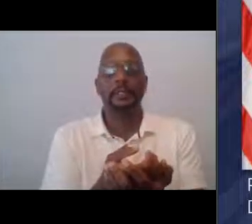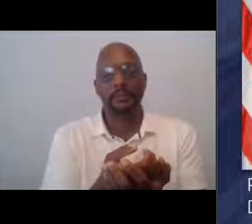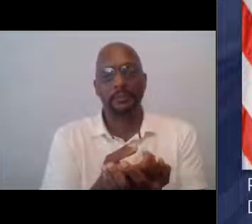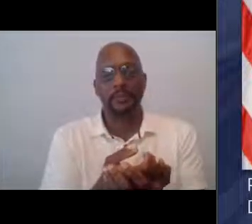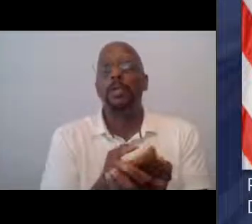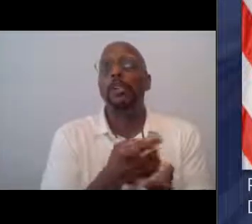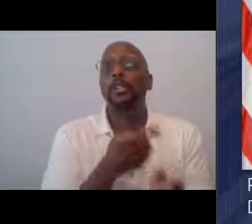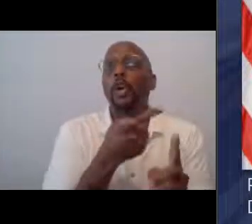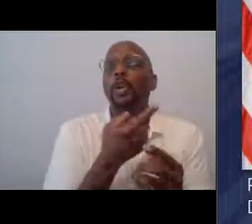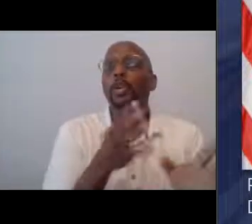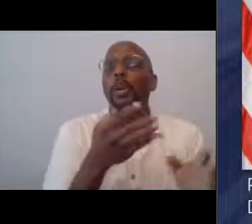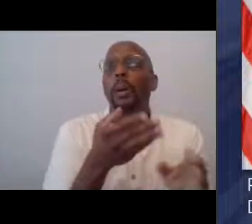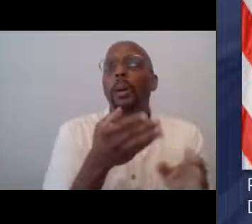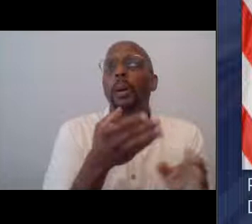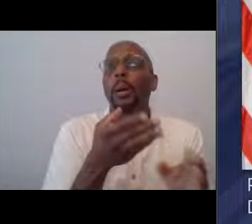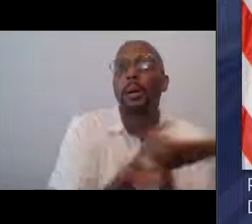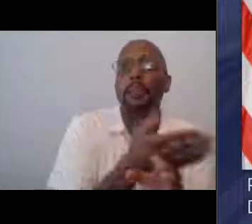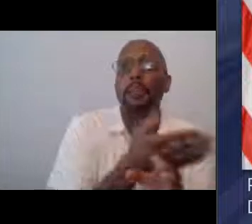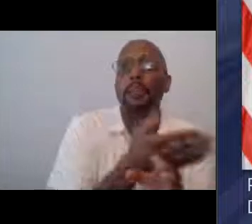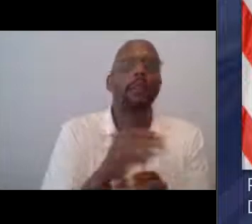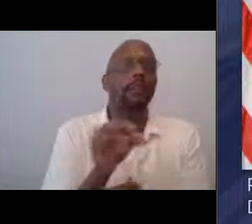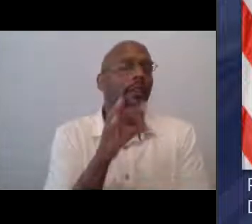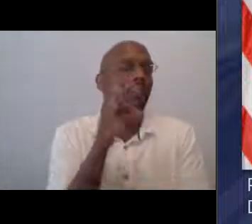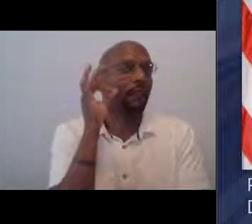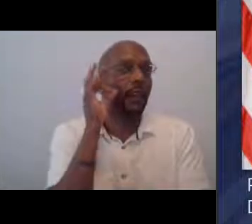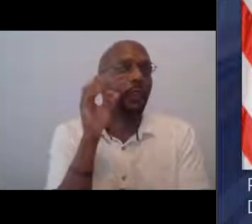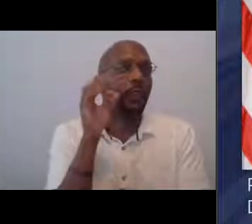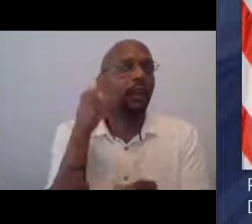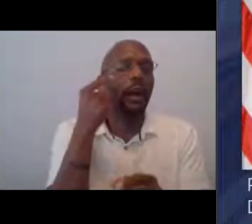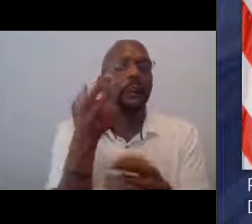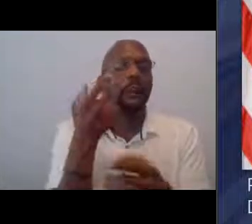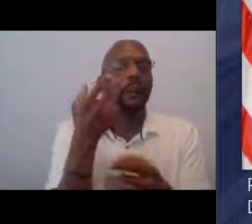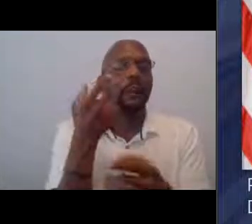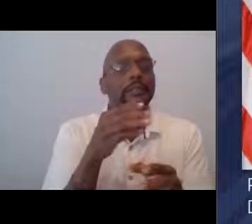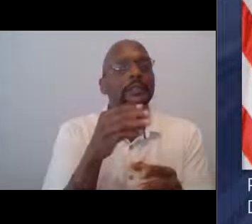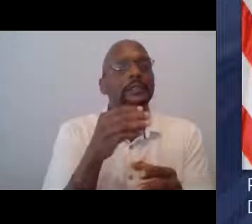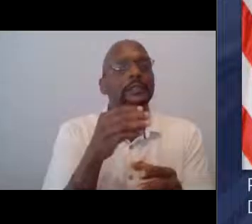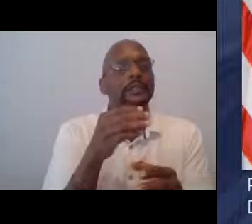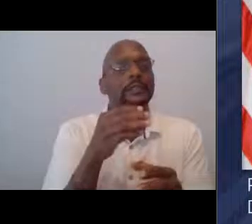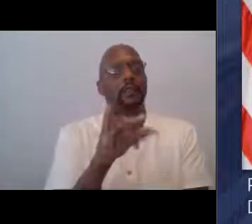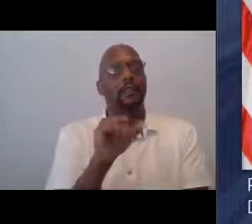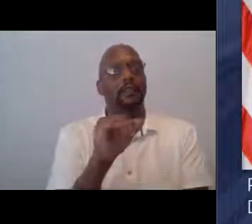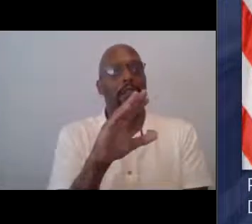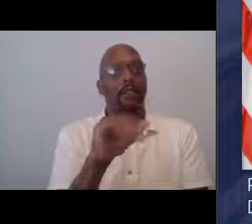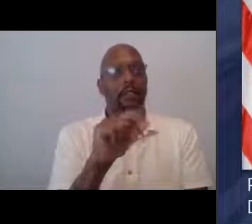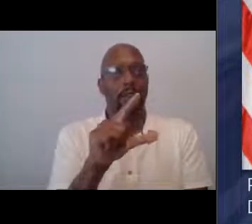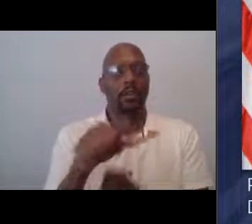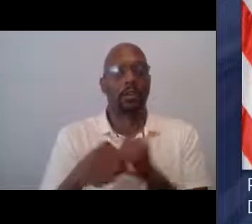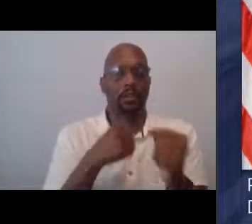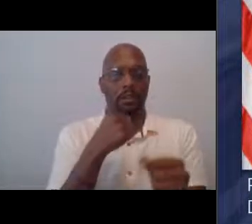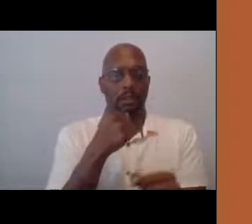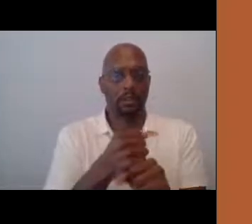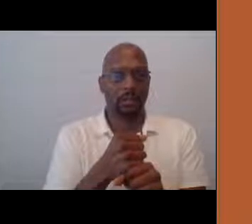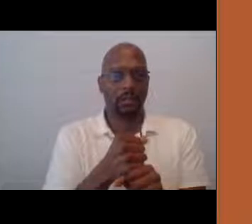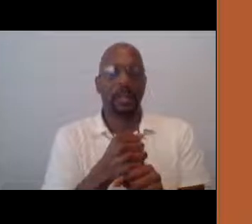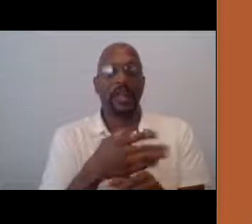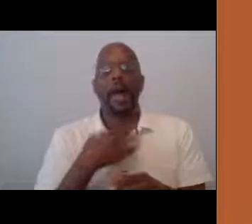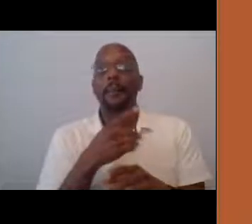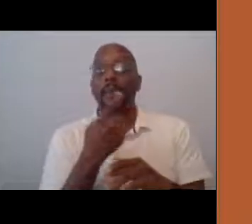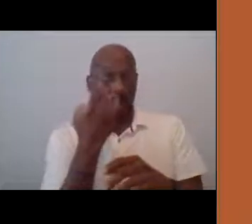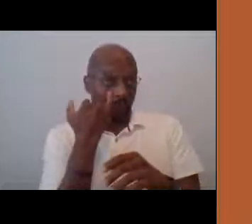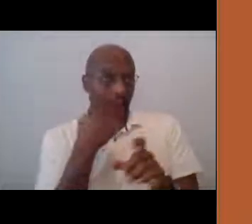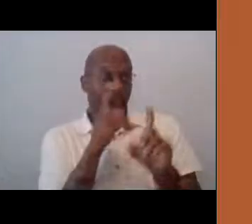fiscal year, and we were able to accomplish that. So with that, that concludes my presentation. I'd be happy to answer any questions you have, or